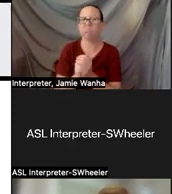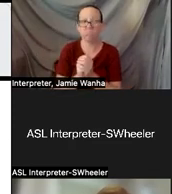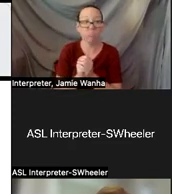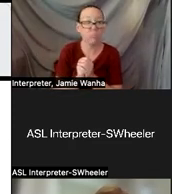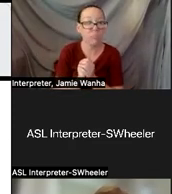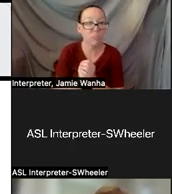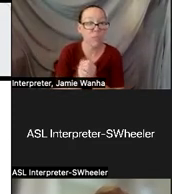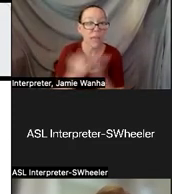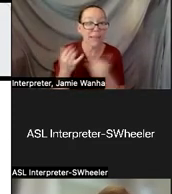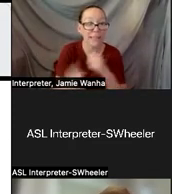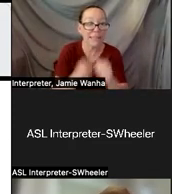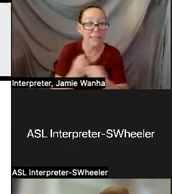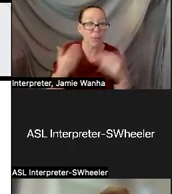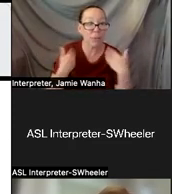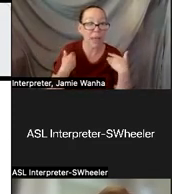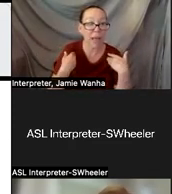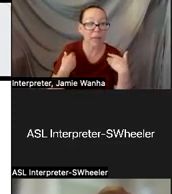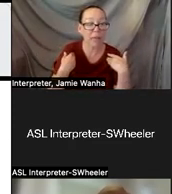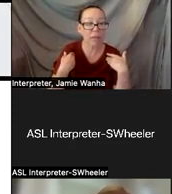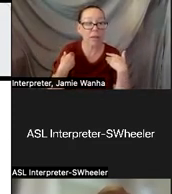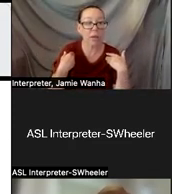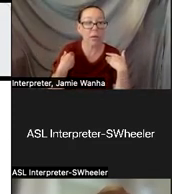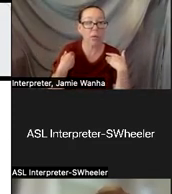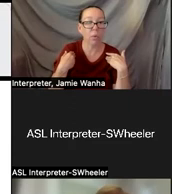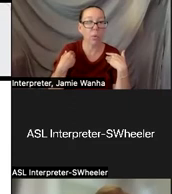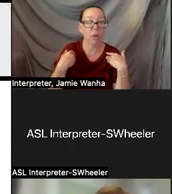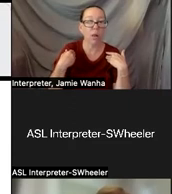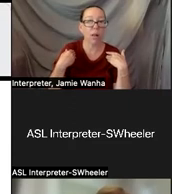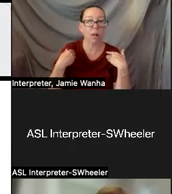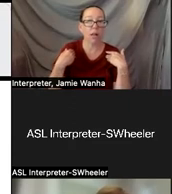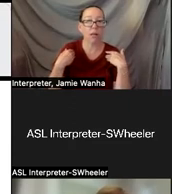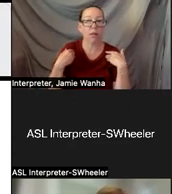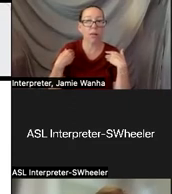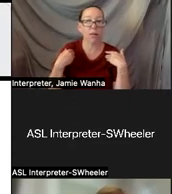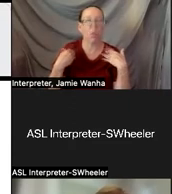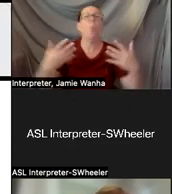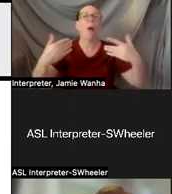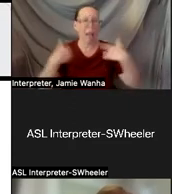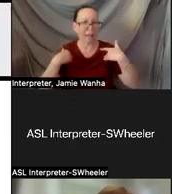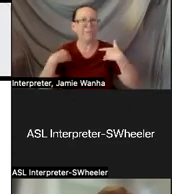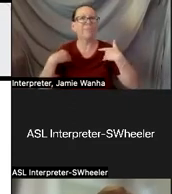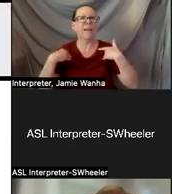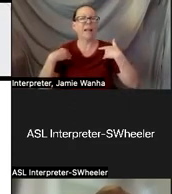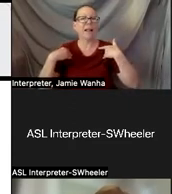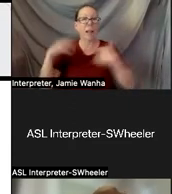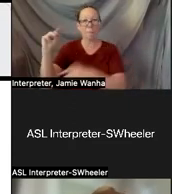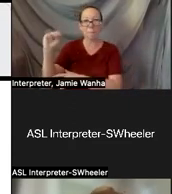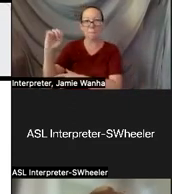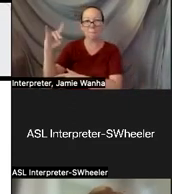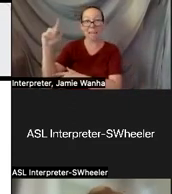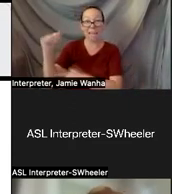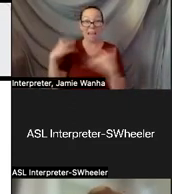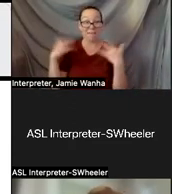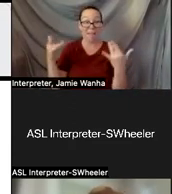Southern California, up in our area, it is going to be at Huntington Library. This year we have a main media event, and we want to